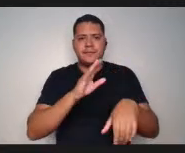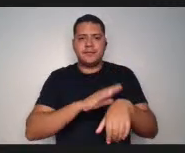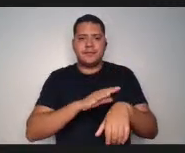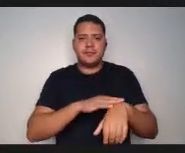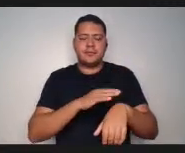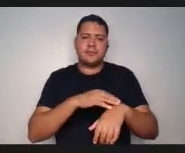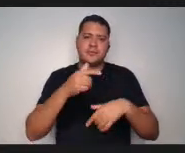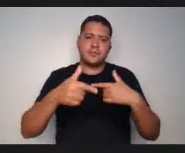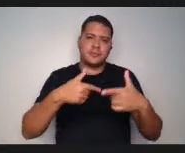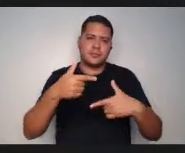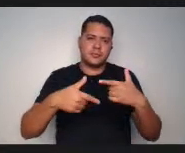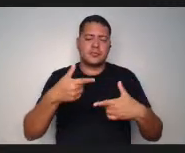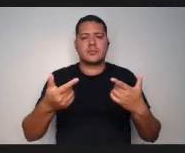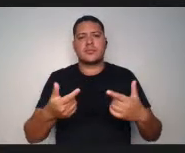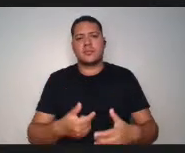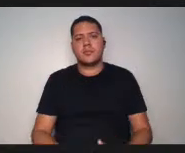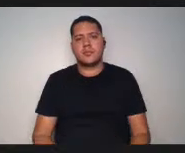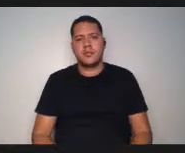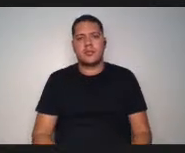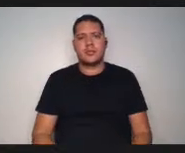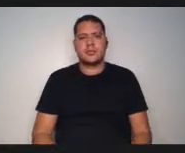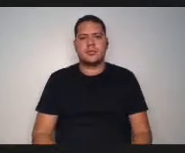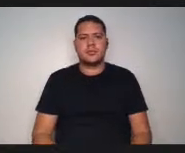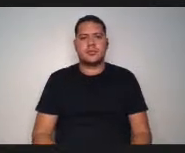many sectors of the U.S. economy.